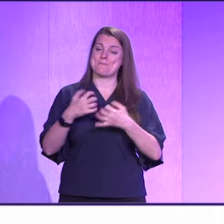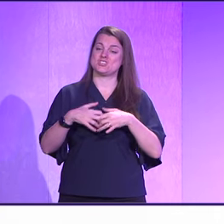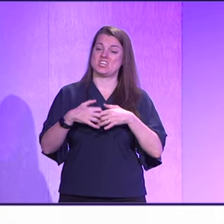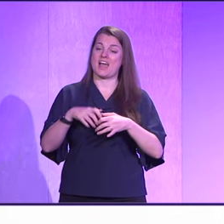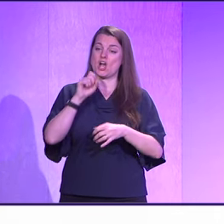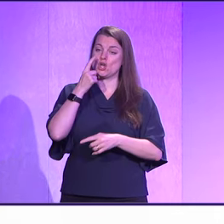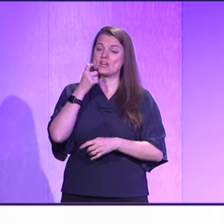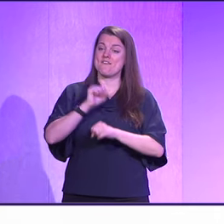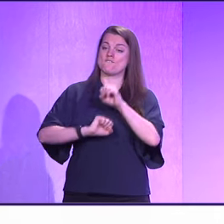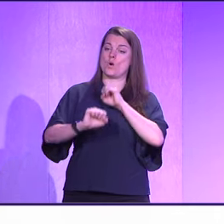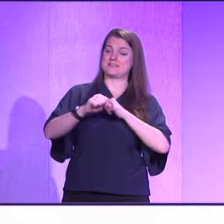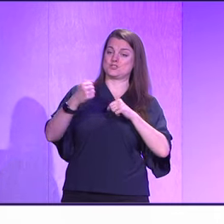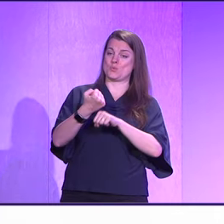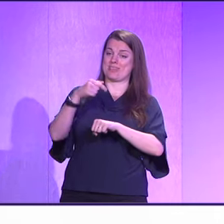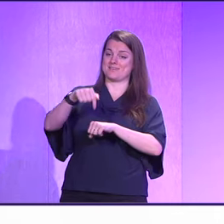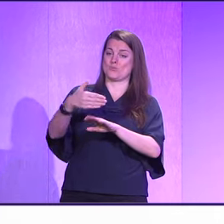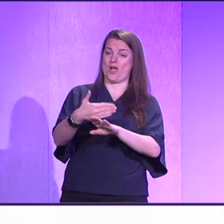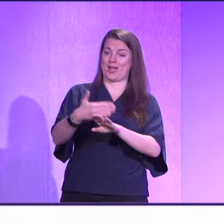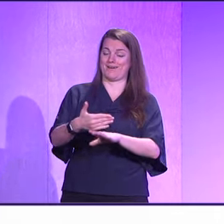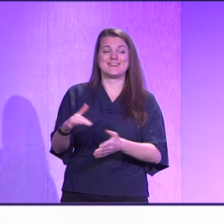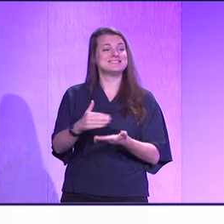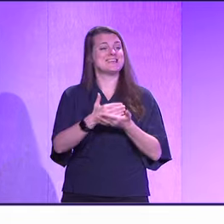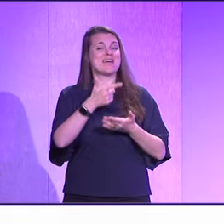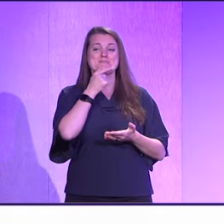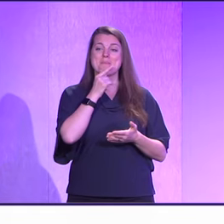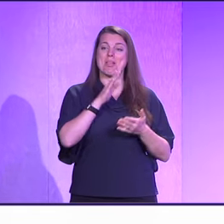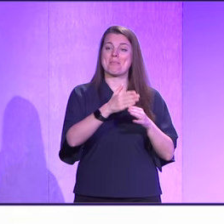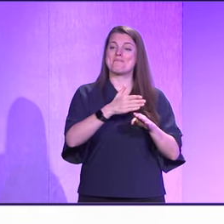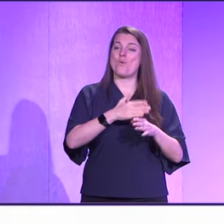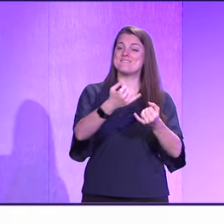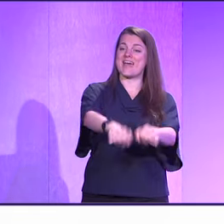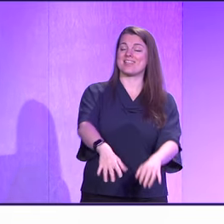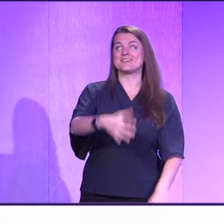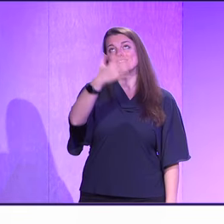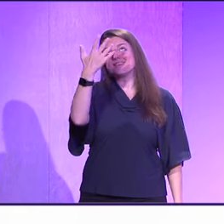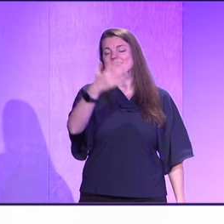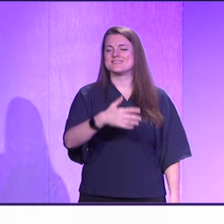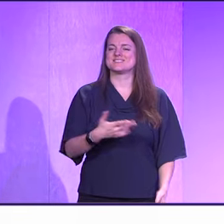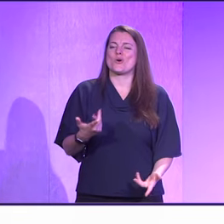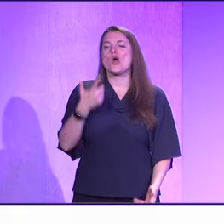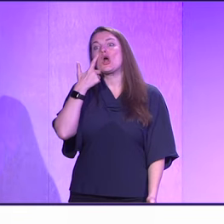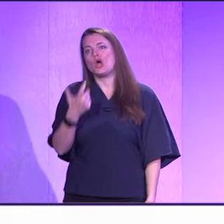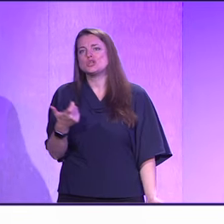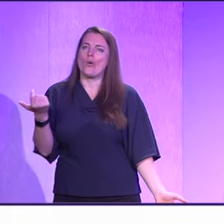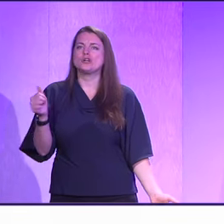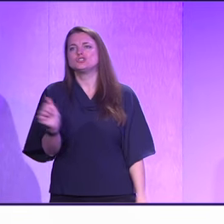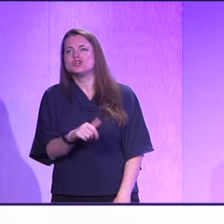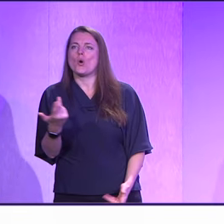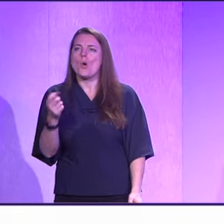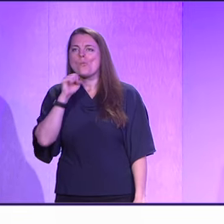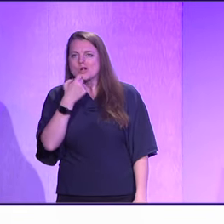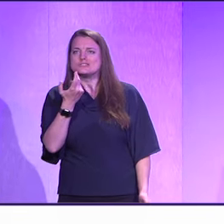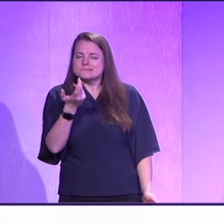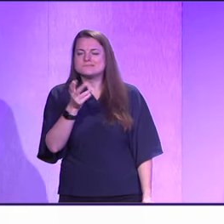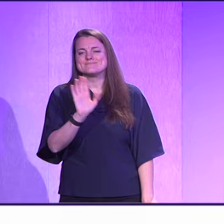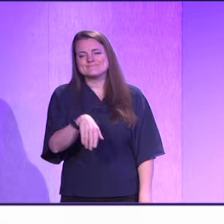save people from all those failures. So coulda, shoulda, woulda, right? I'm not sure how